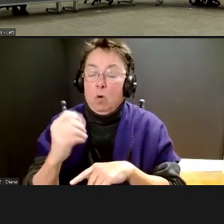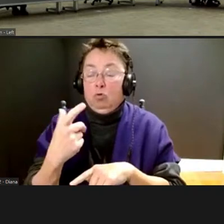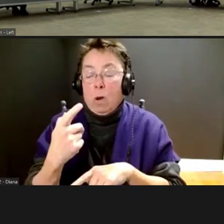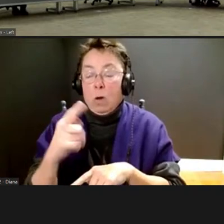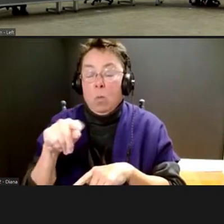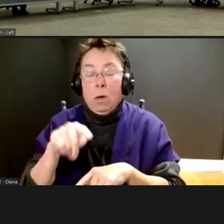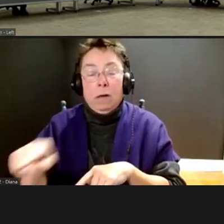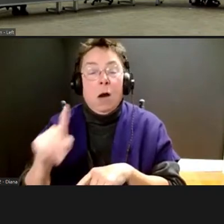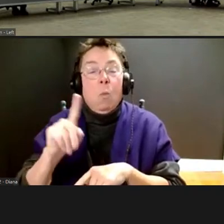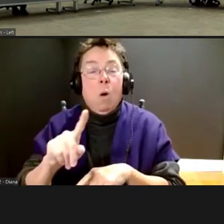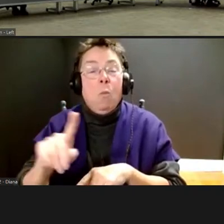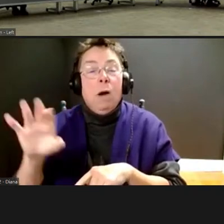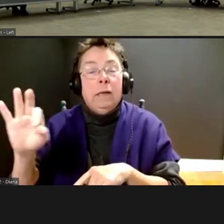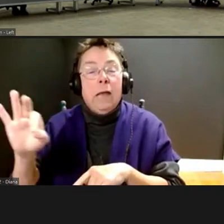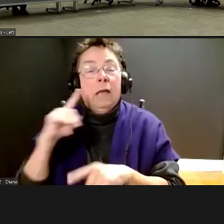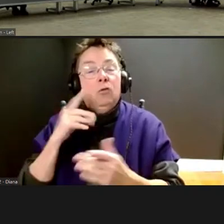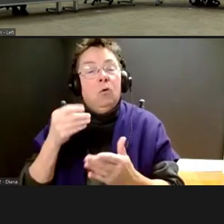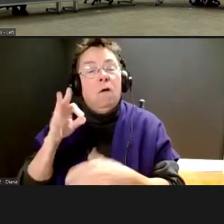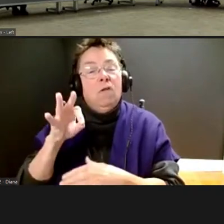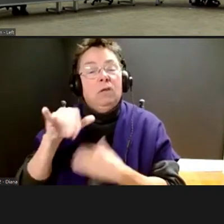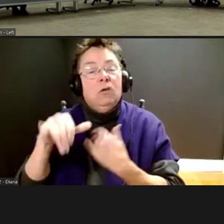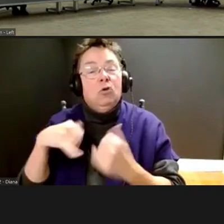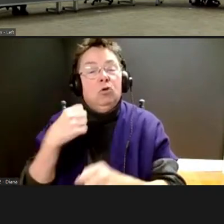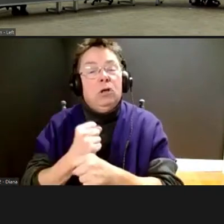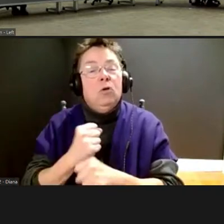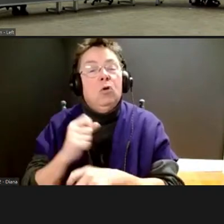021-119, approving the fiscal year